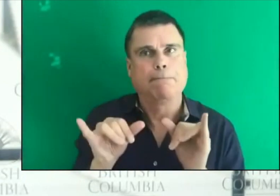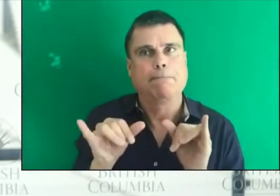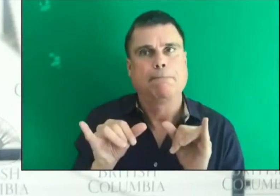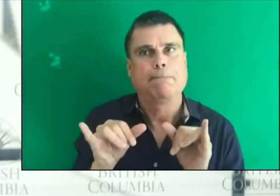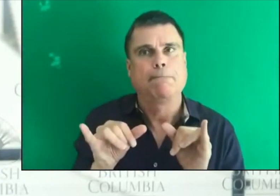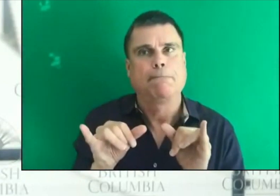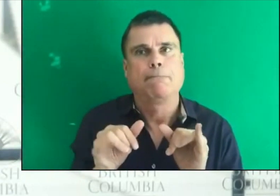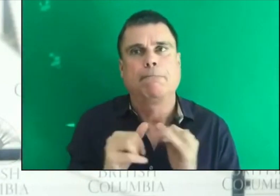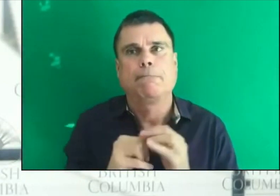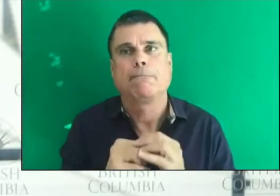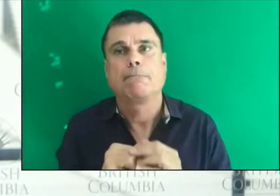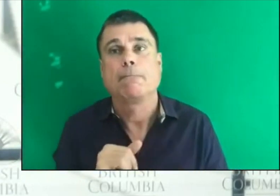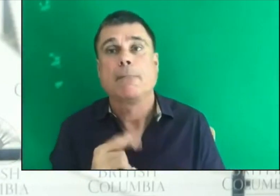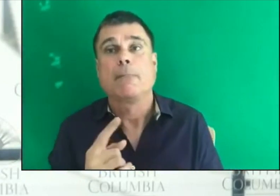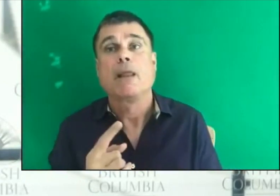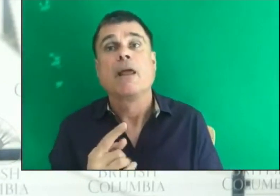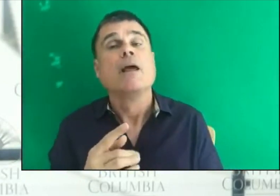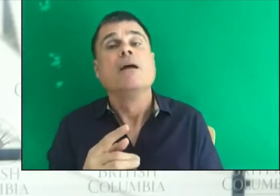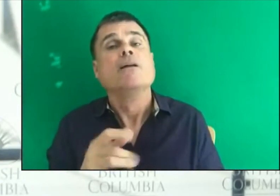those people.